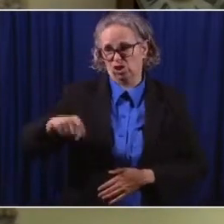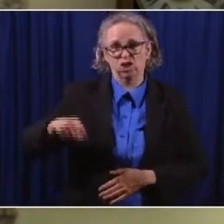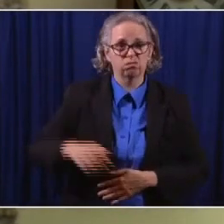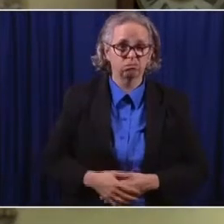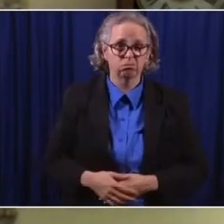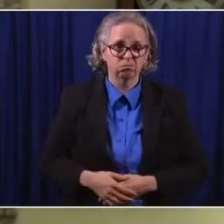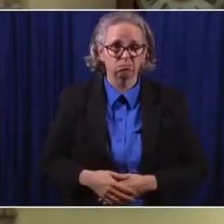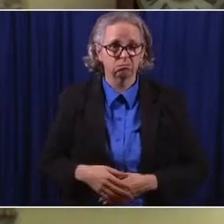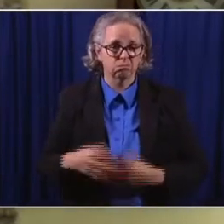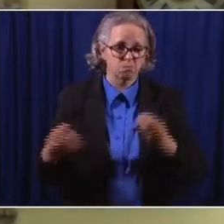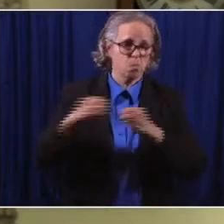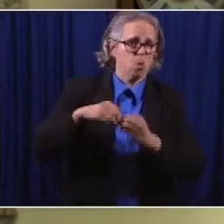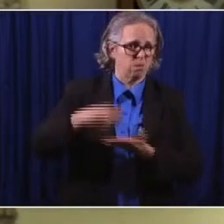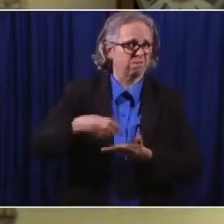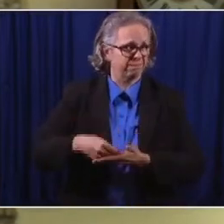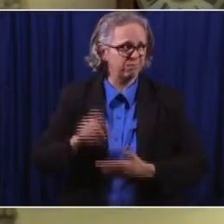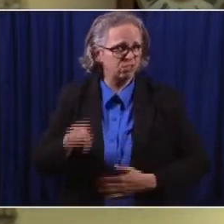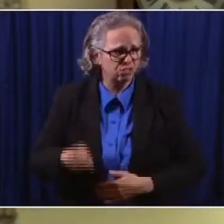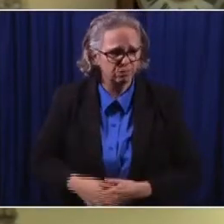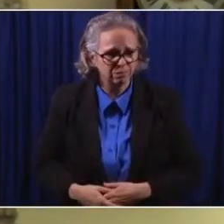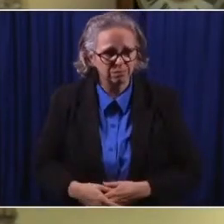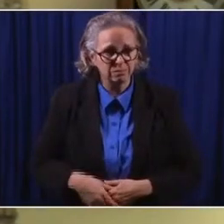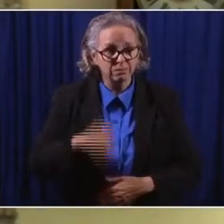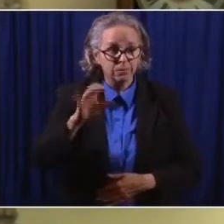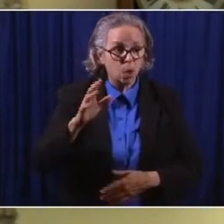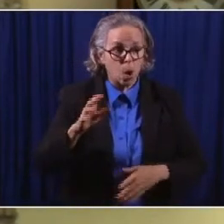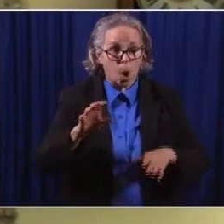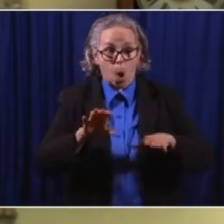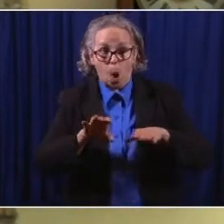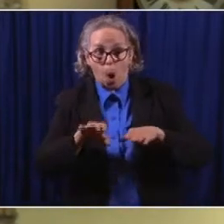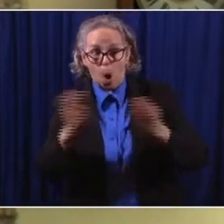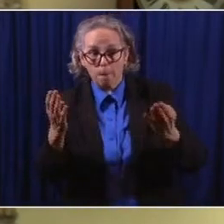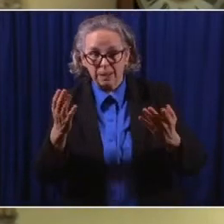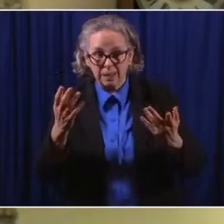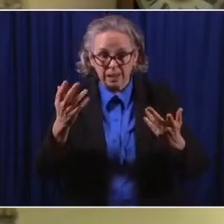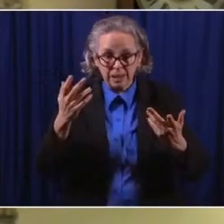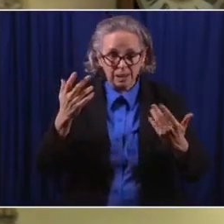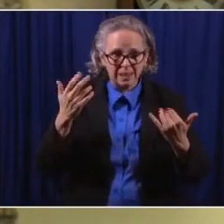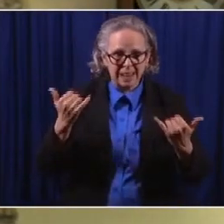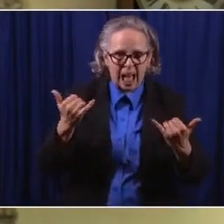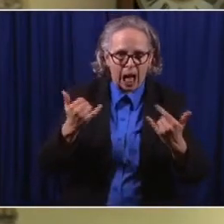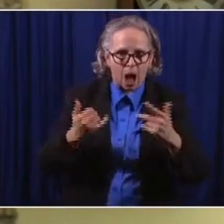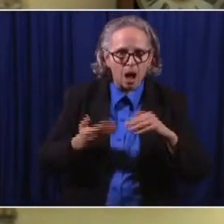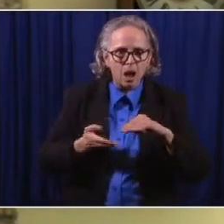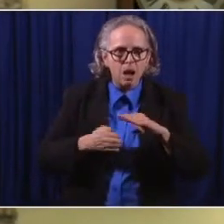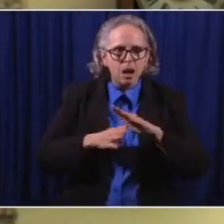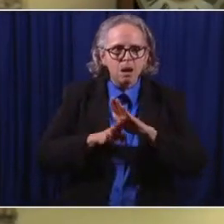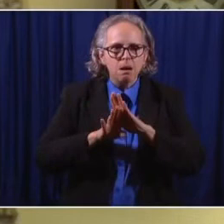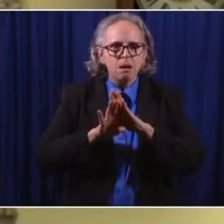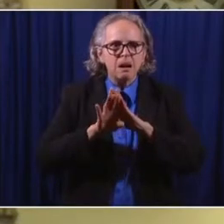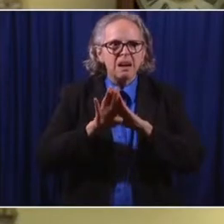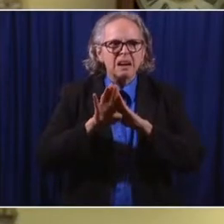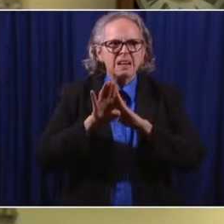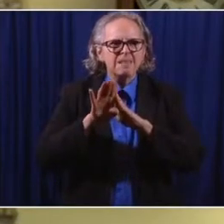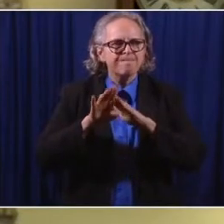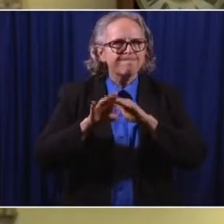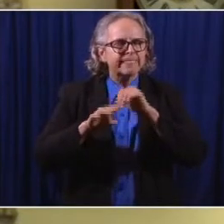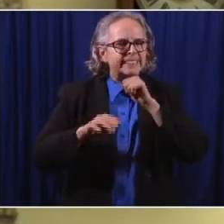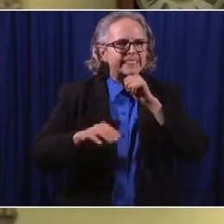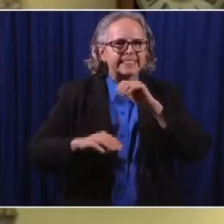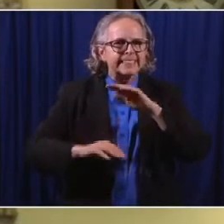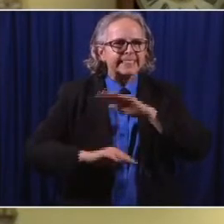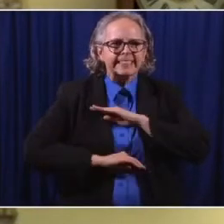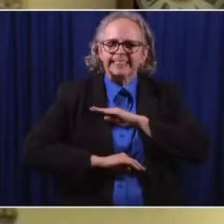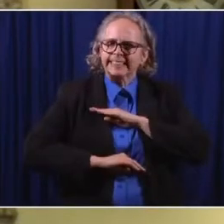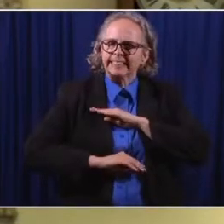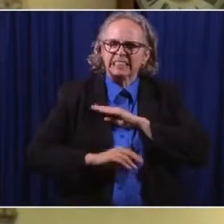back. We've not come back as much, obviously, as we want to. We want to continue to move forward. Again, this is why it